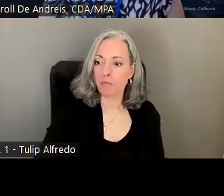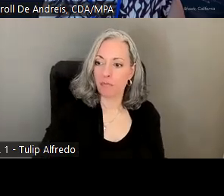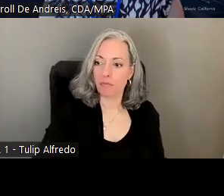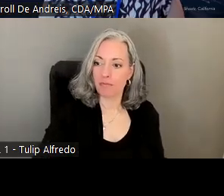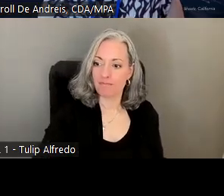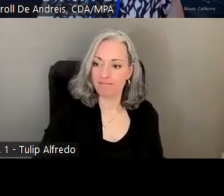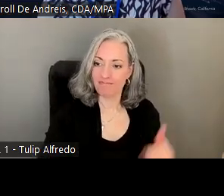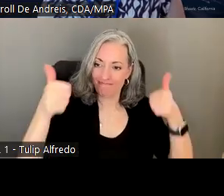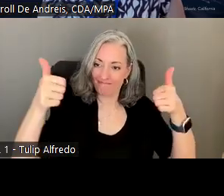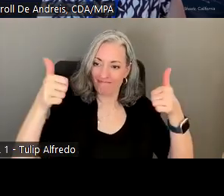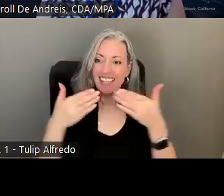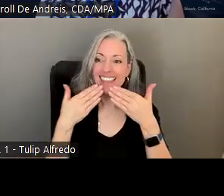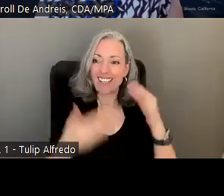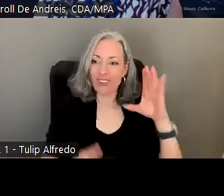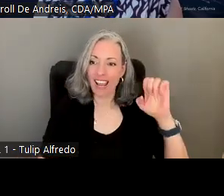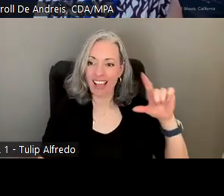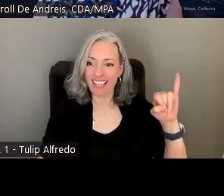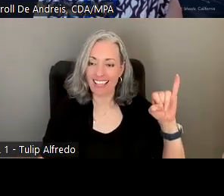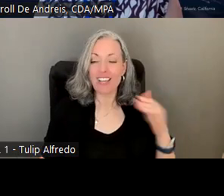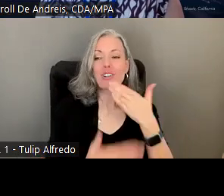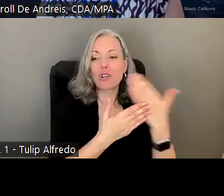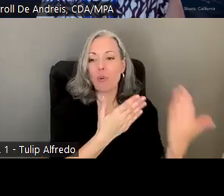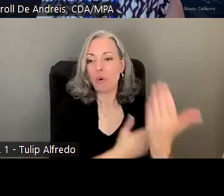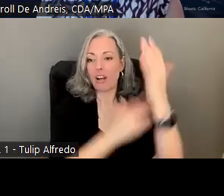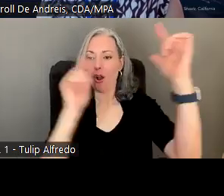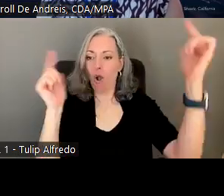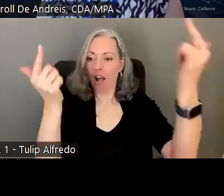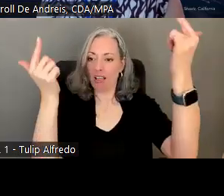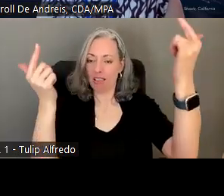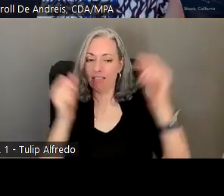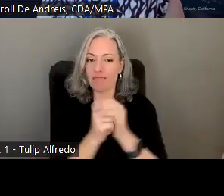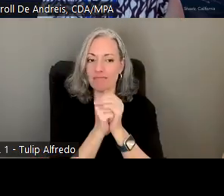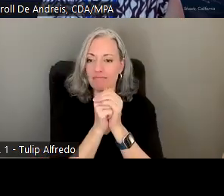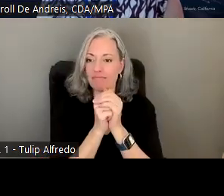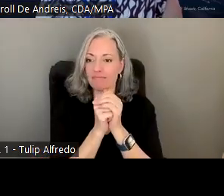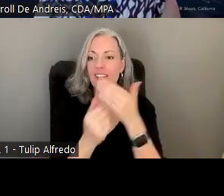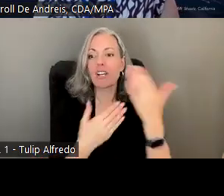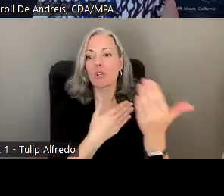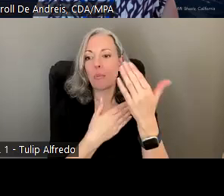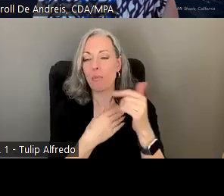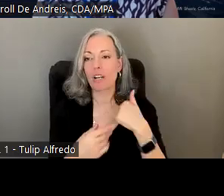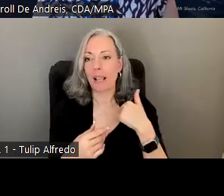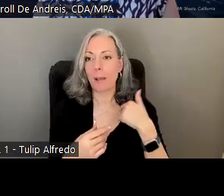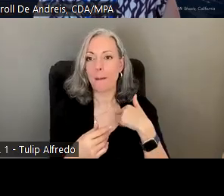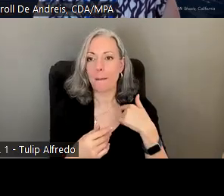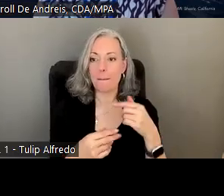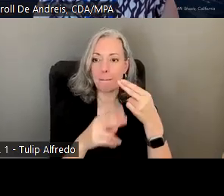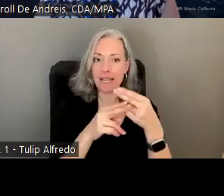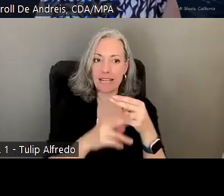Looking good. Thank you, Callie. Good morning, everyone. Good morning. My name is Carol